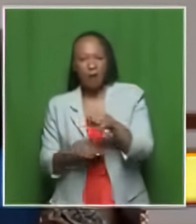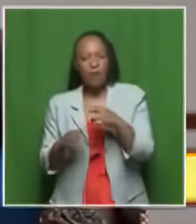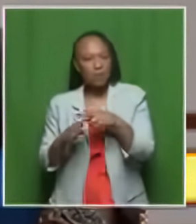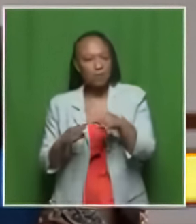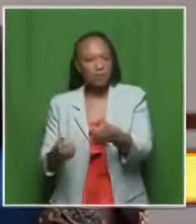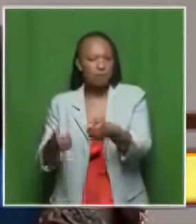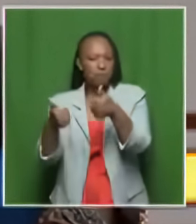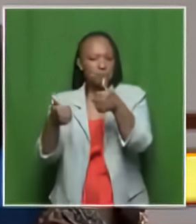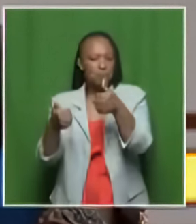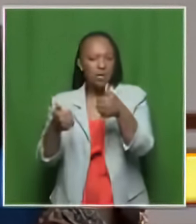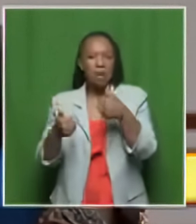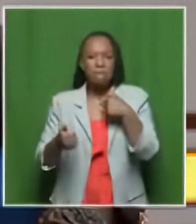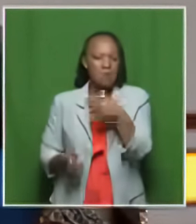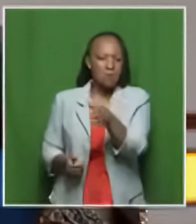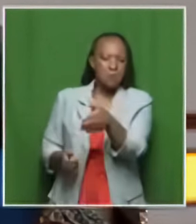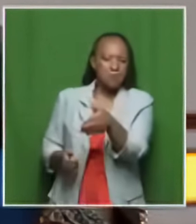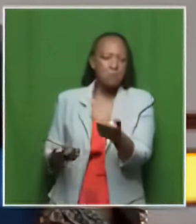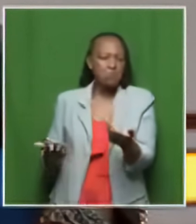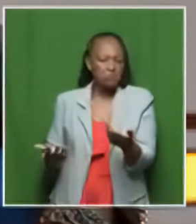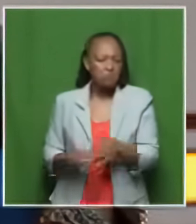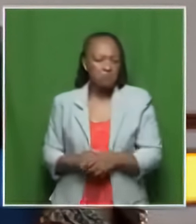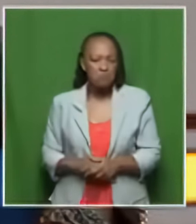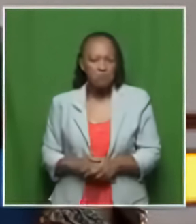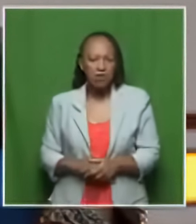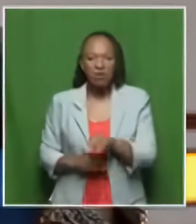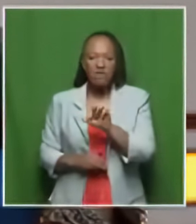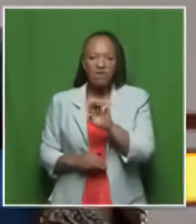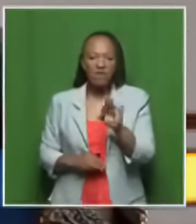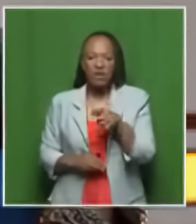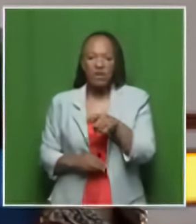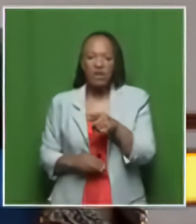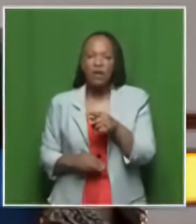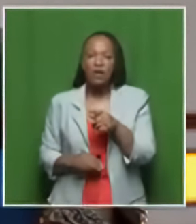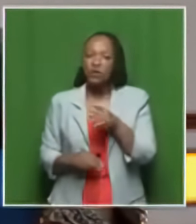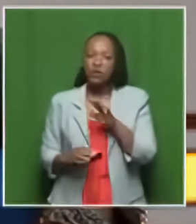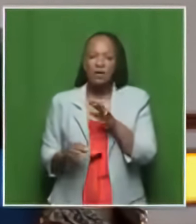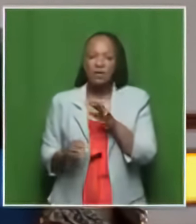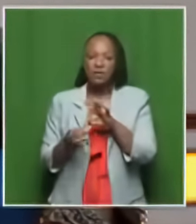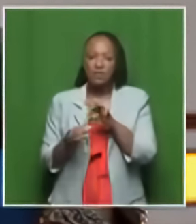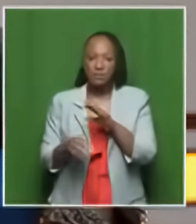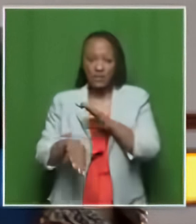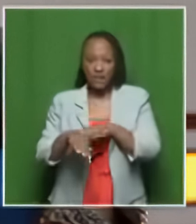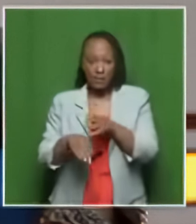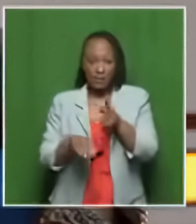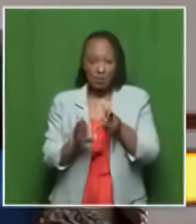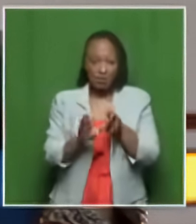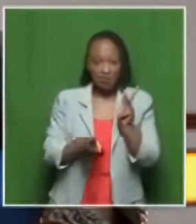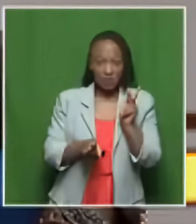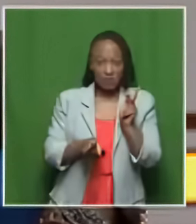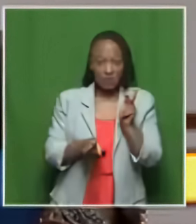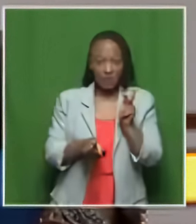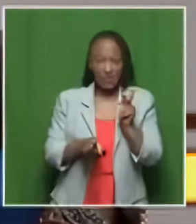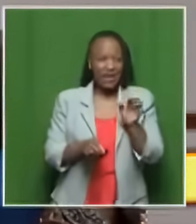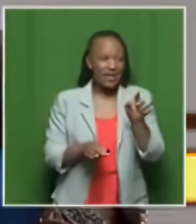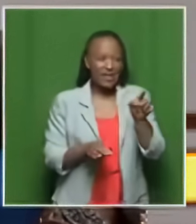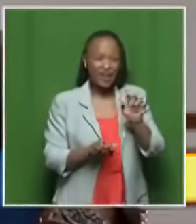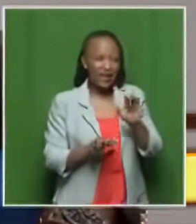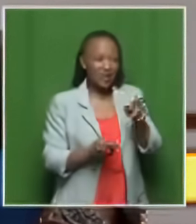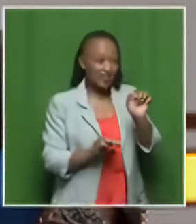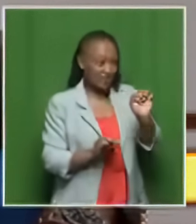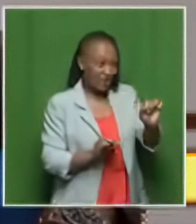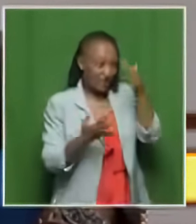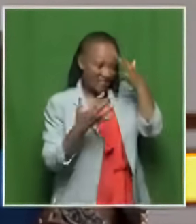good results without me being there. So EFF is not Julius Malema. It's time for you to step aside. It's not your call.